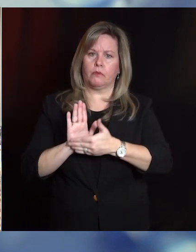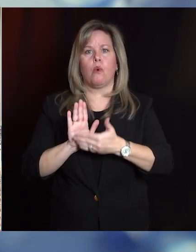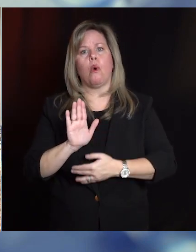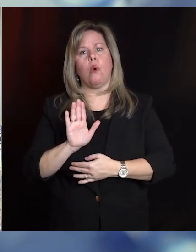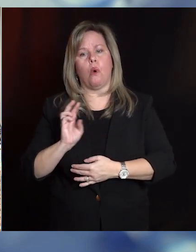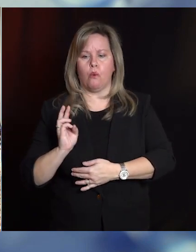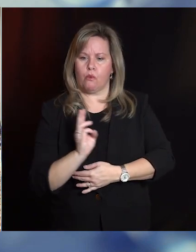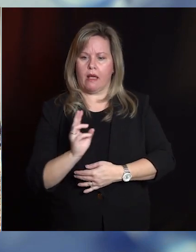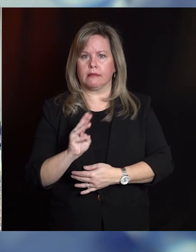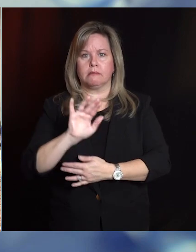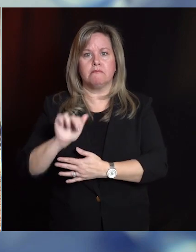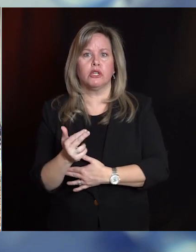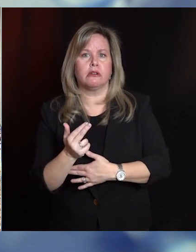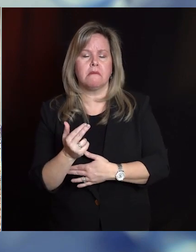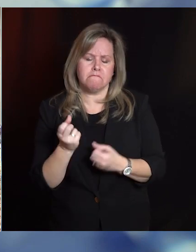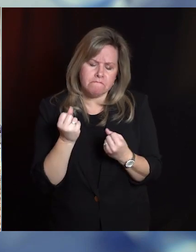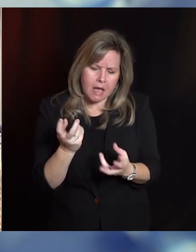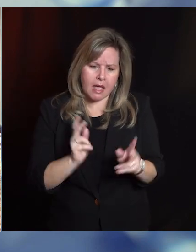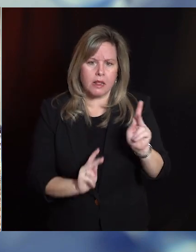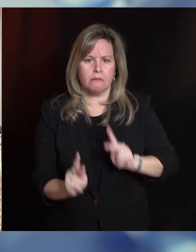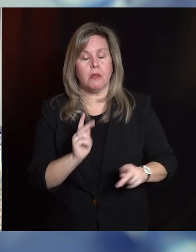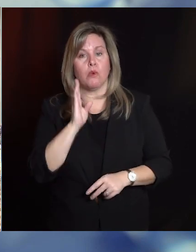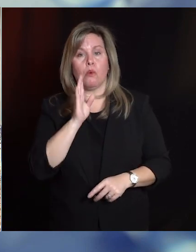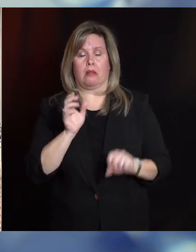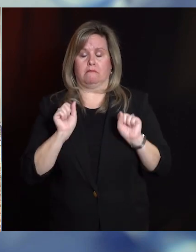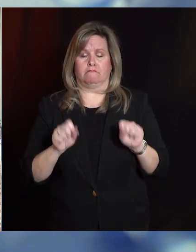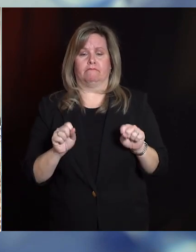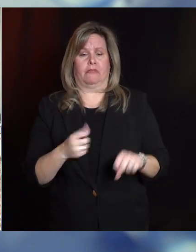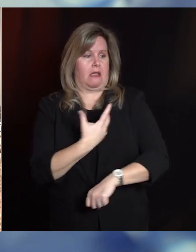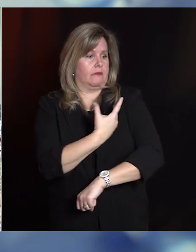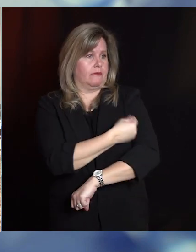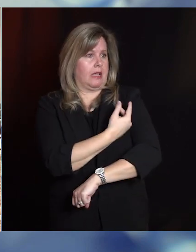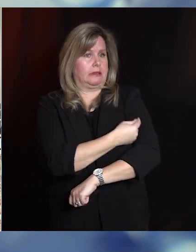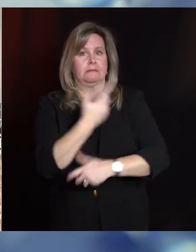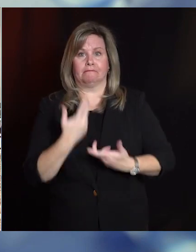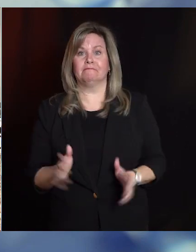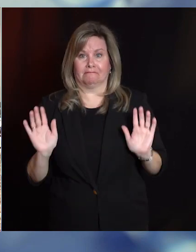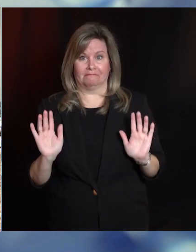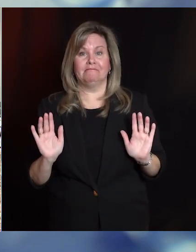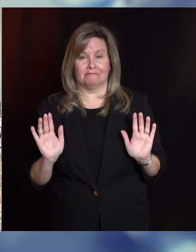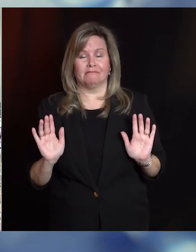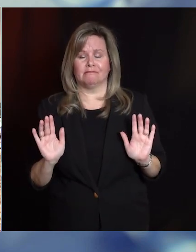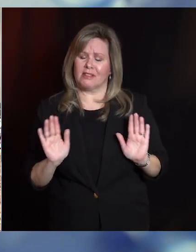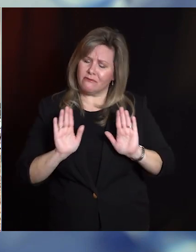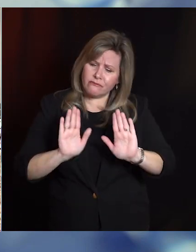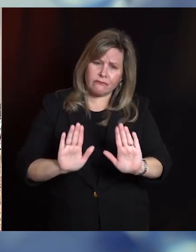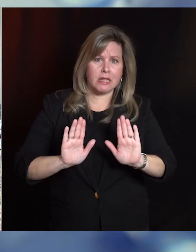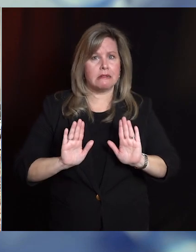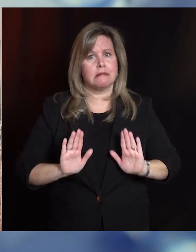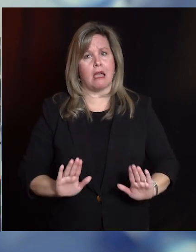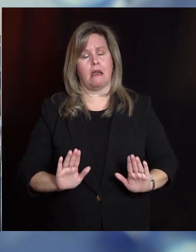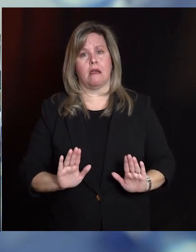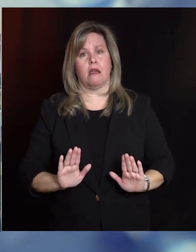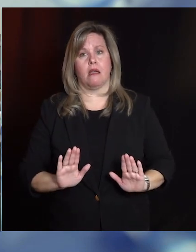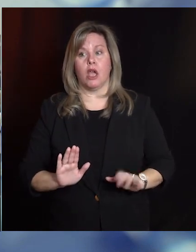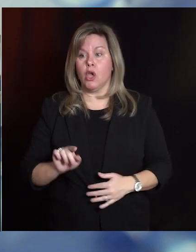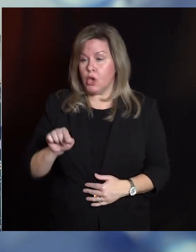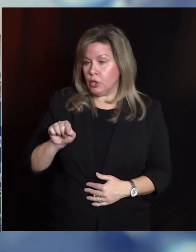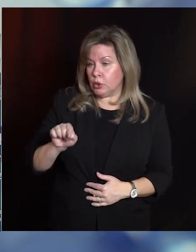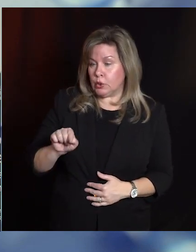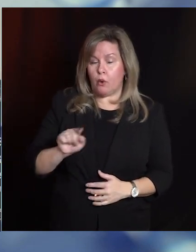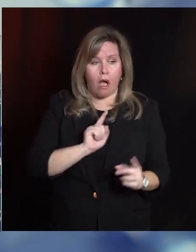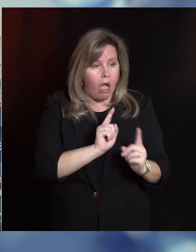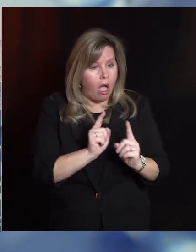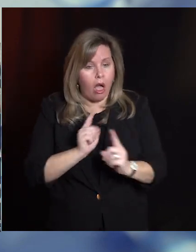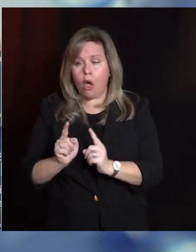of people that can get vaccinated at a phenomenal place like this. I saw you stopped and talked to a couple of folks who had gotten their shots. What did they tell you? They're